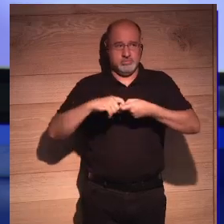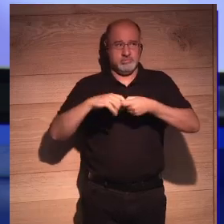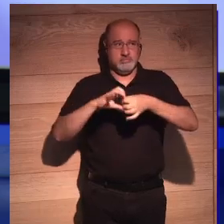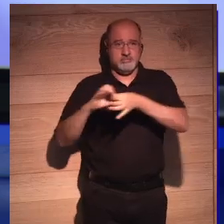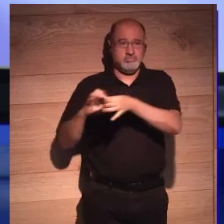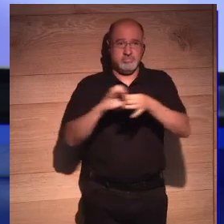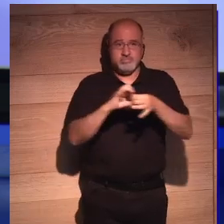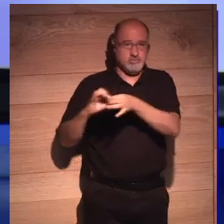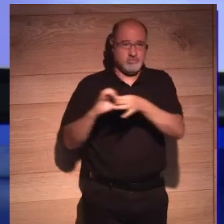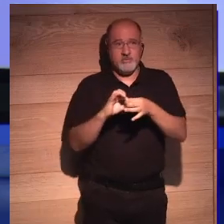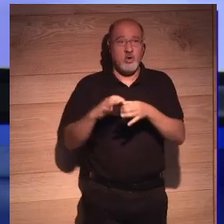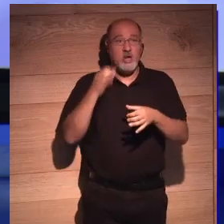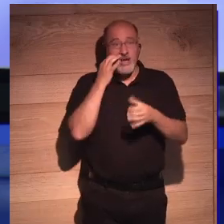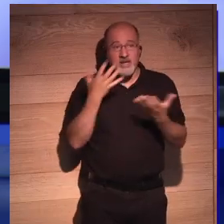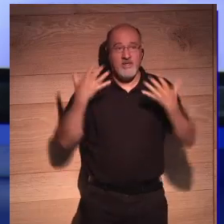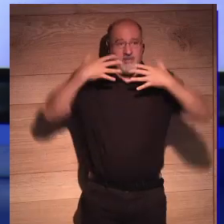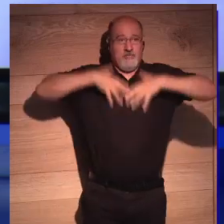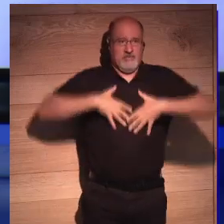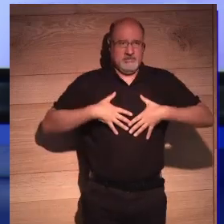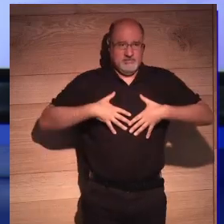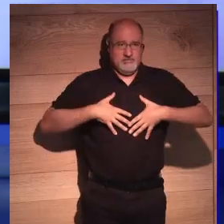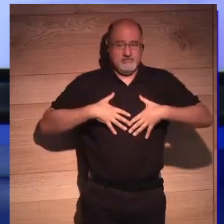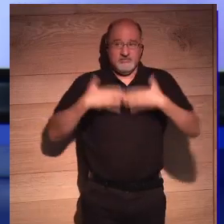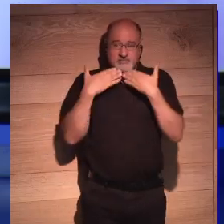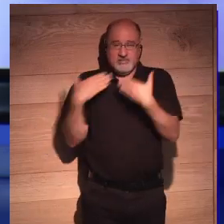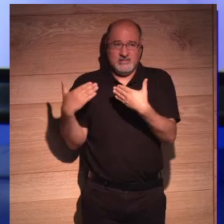everything related to immersive realities,